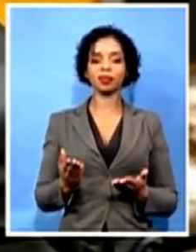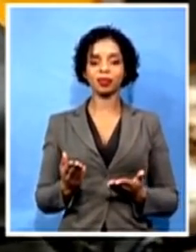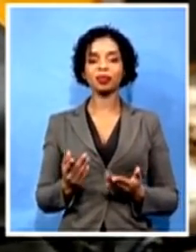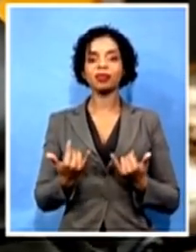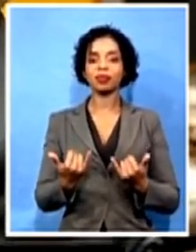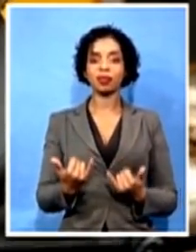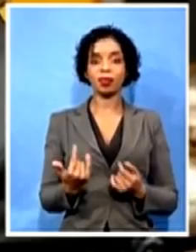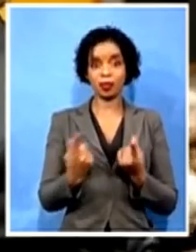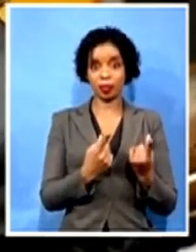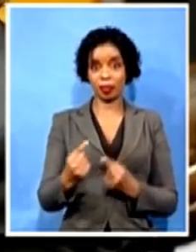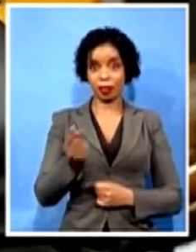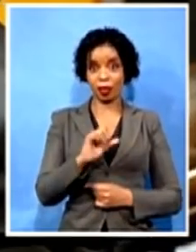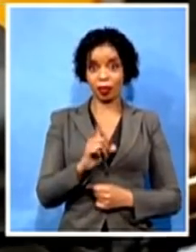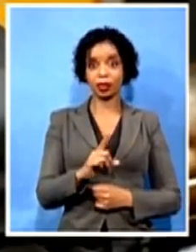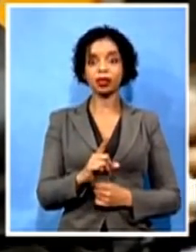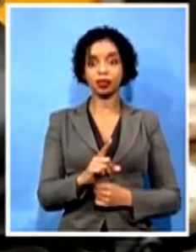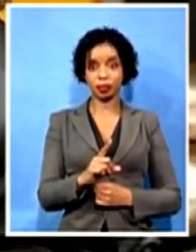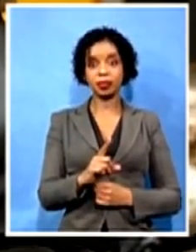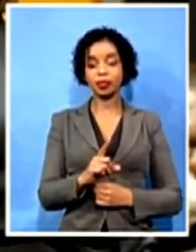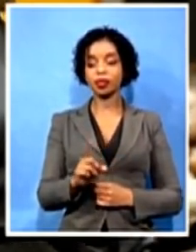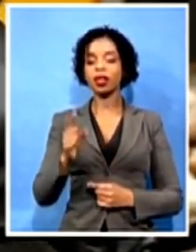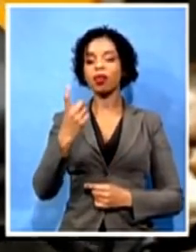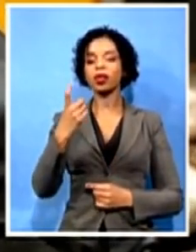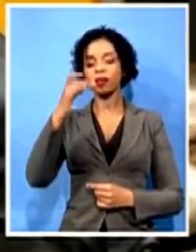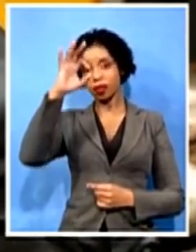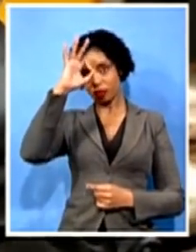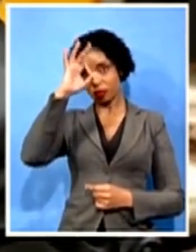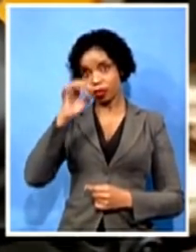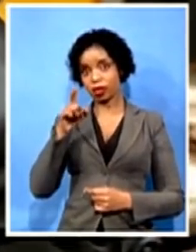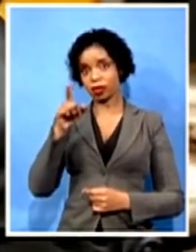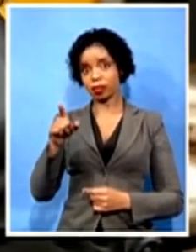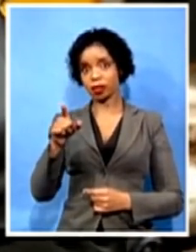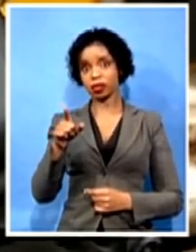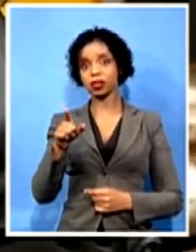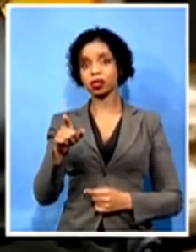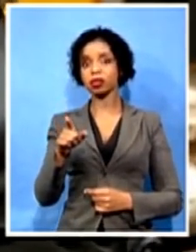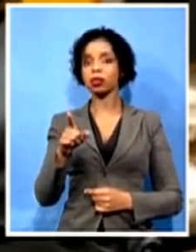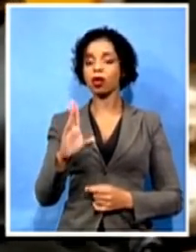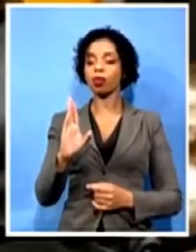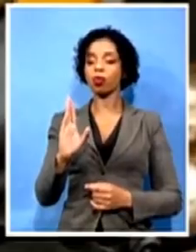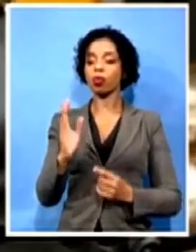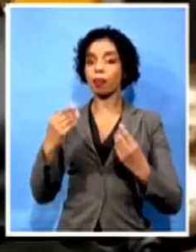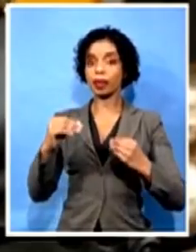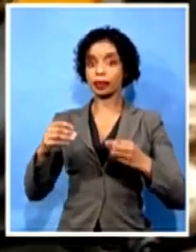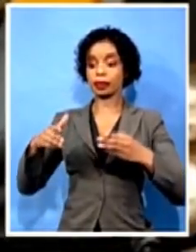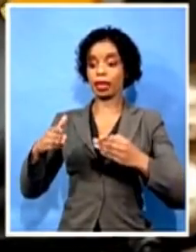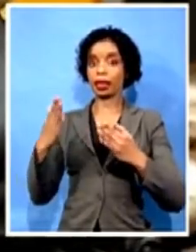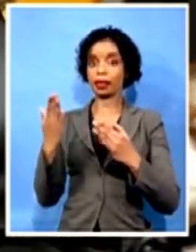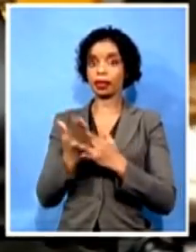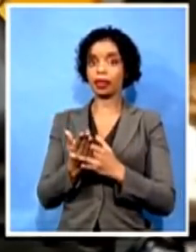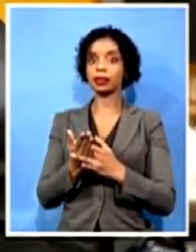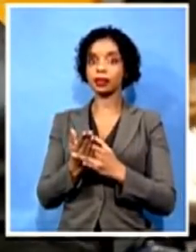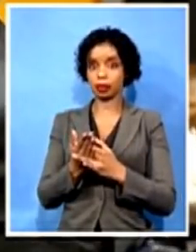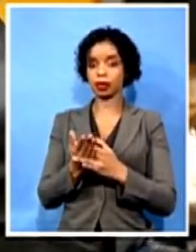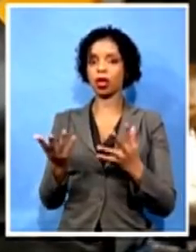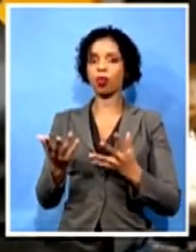the policemen, not related to or connected to this case, a sergeant from Brackendowns Police Station, kindly attended in the